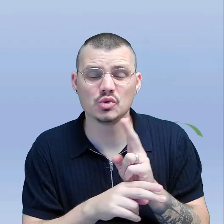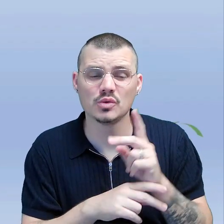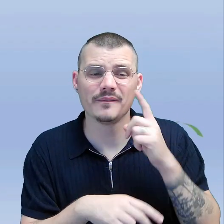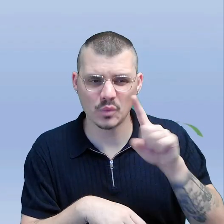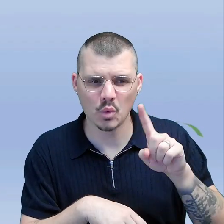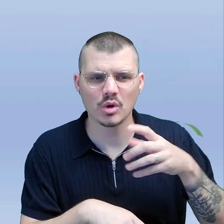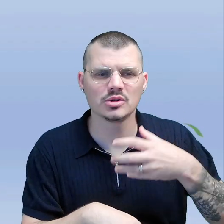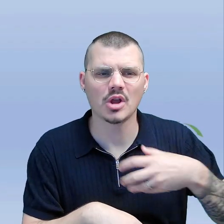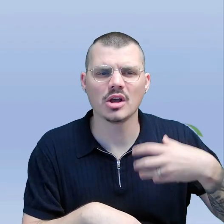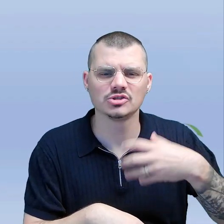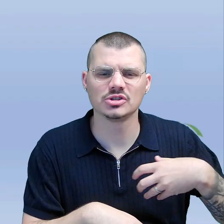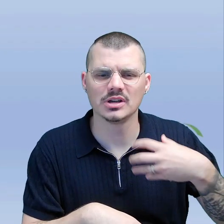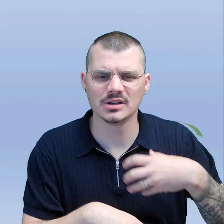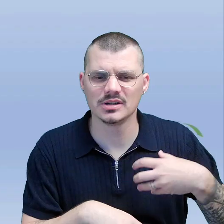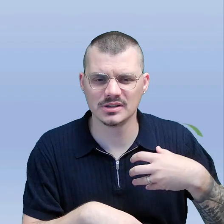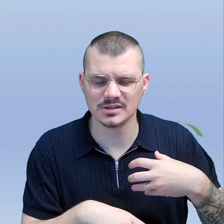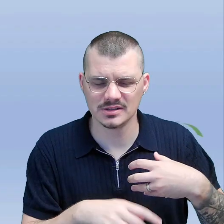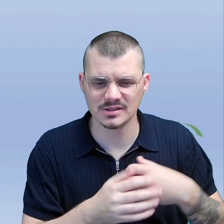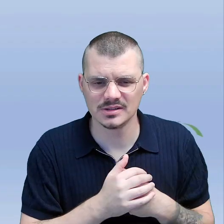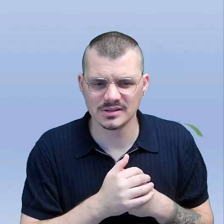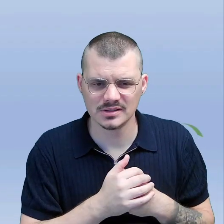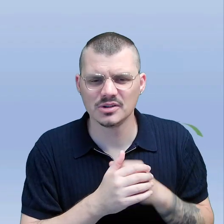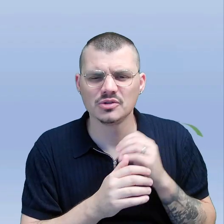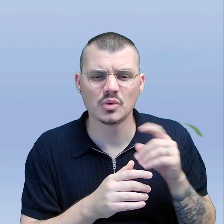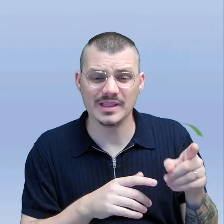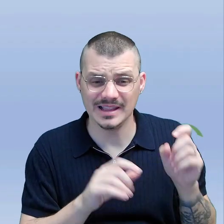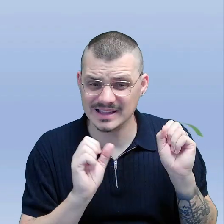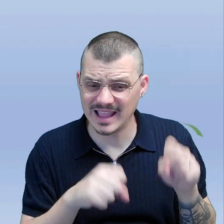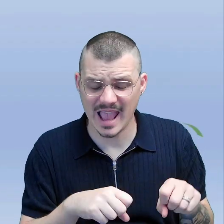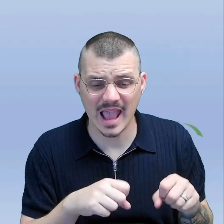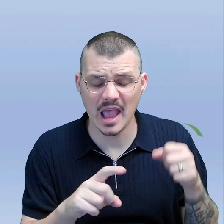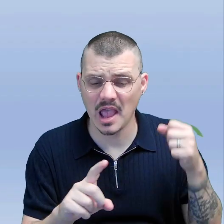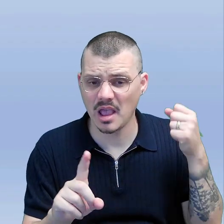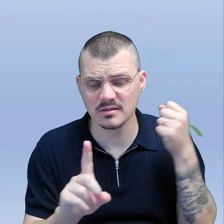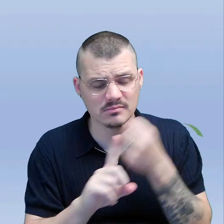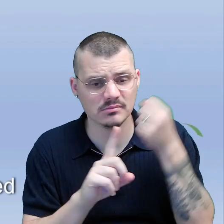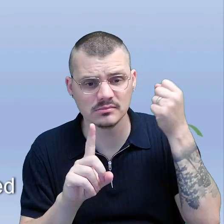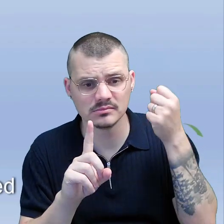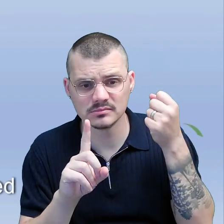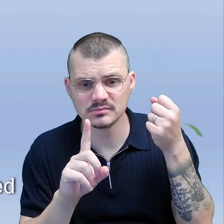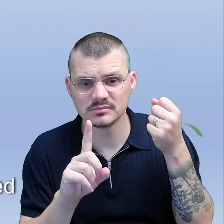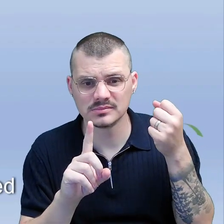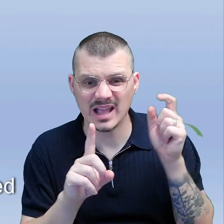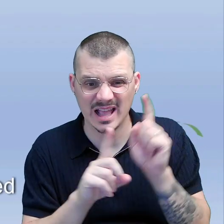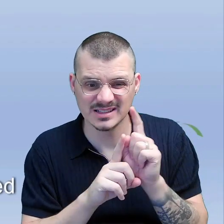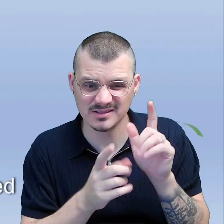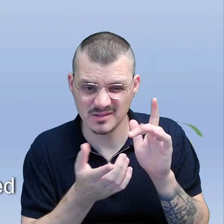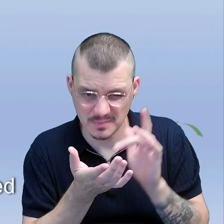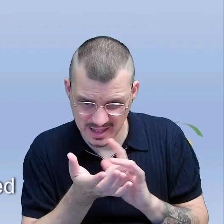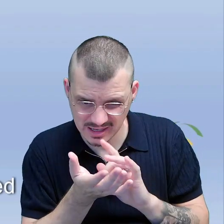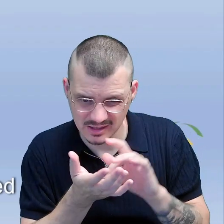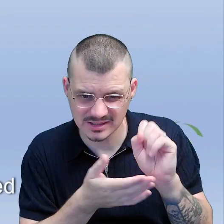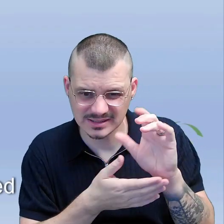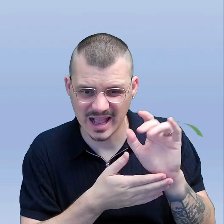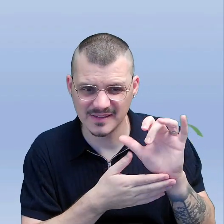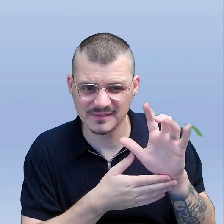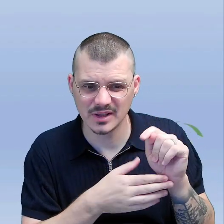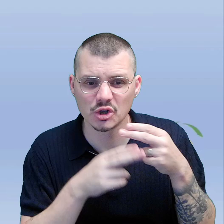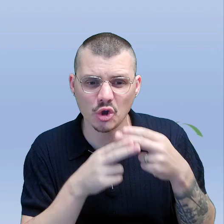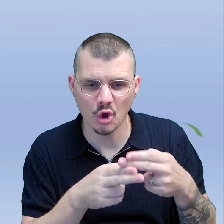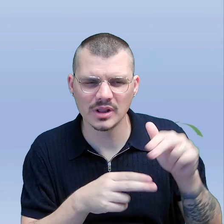nausea. So this can come out of the blue as purely a medication side effect